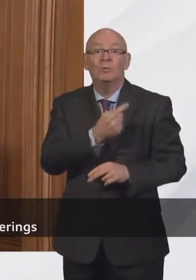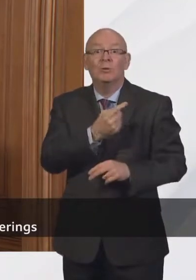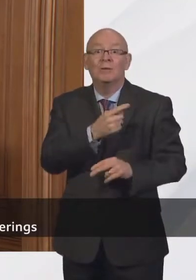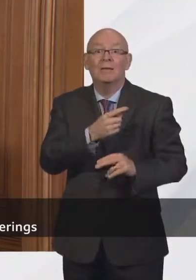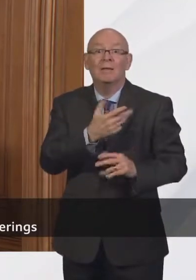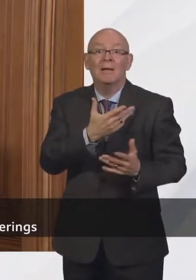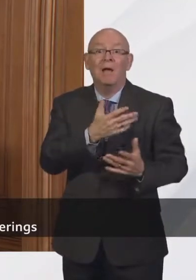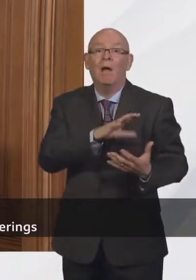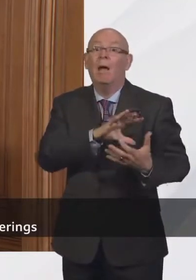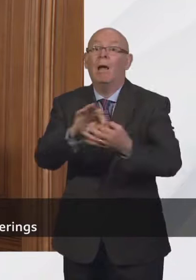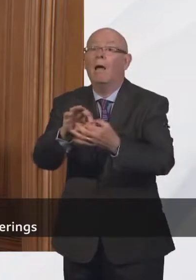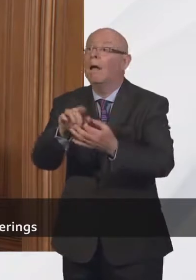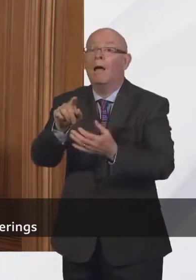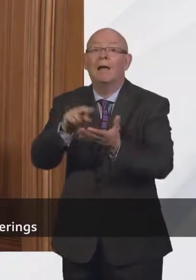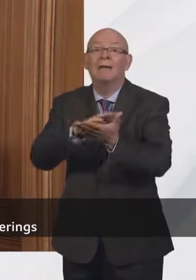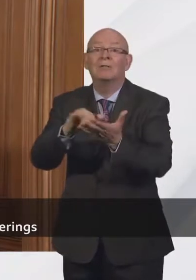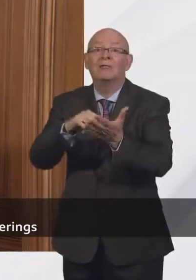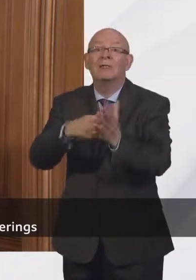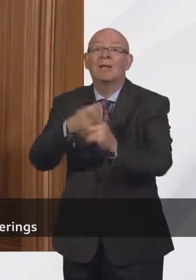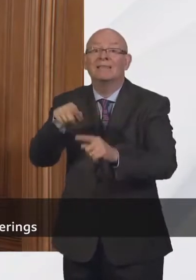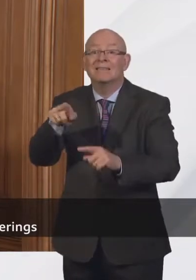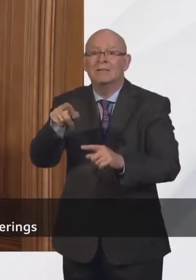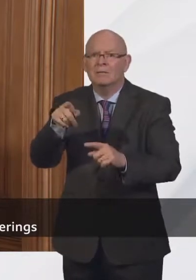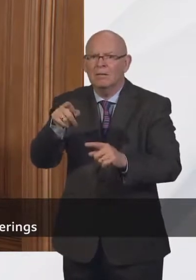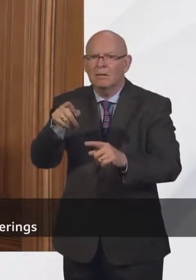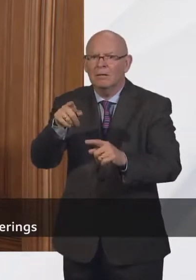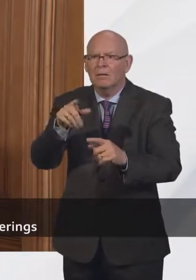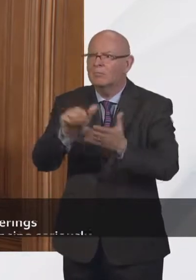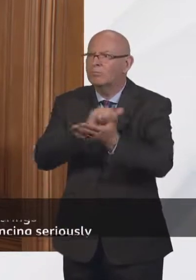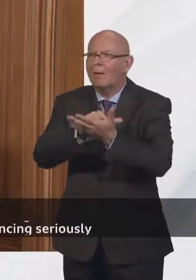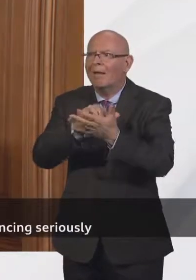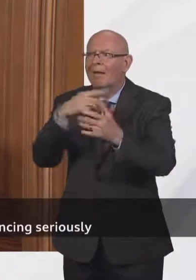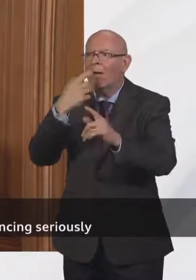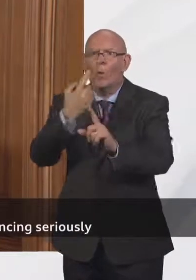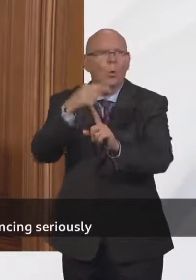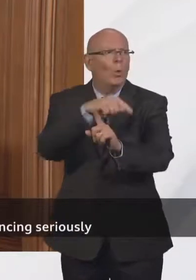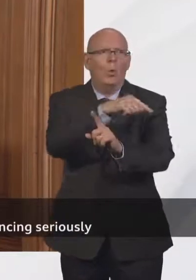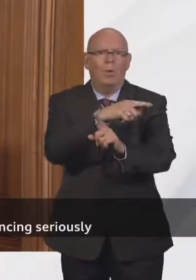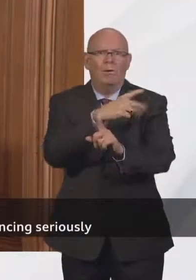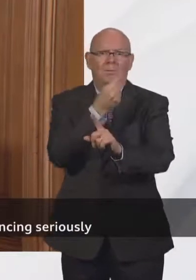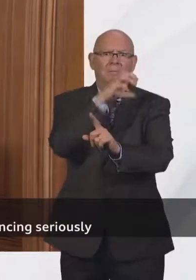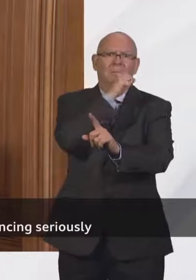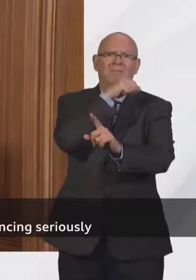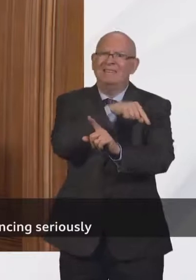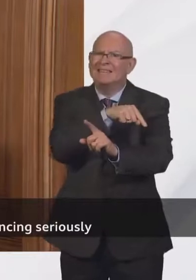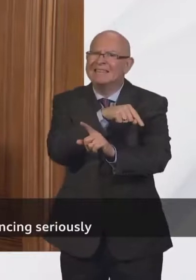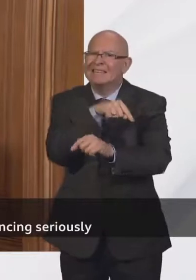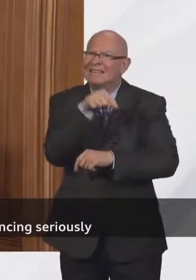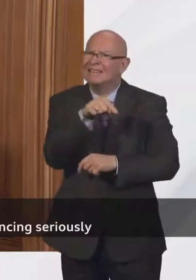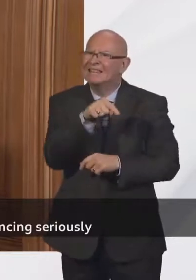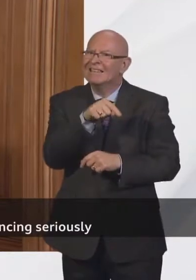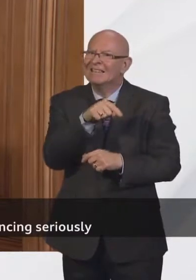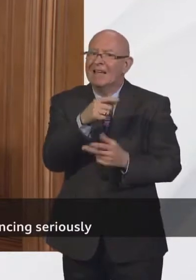that people who have got the virus or might have the virus get out of circulation temporarily, and that reduces the risk to absolutely everybody. So